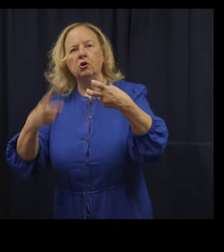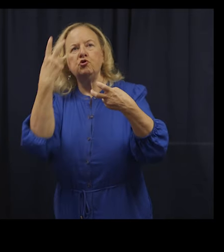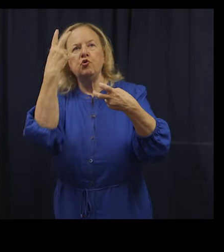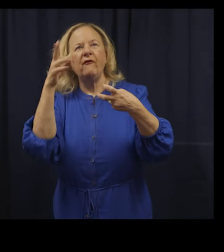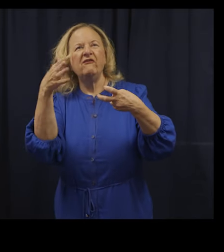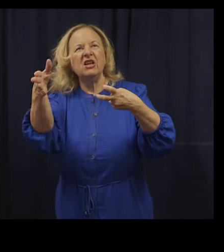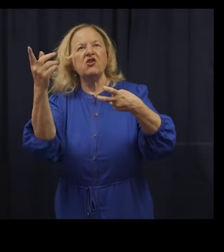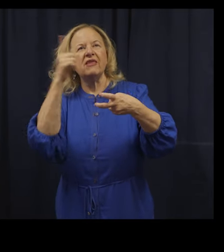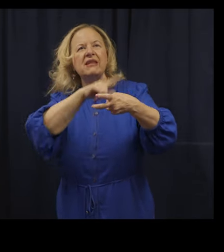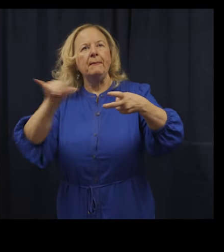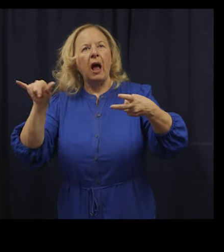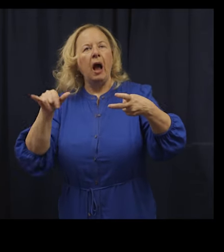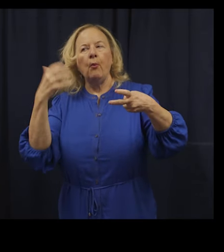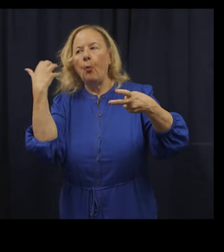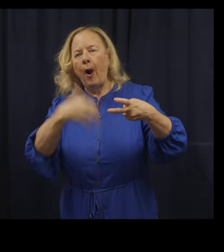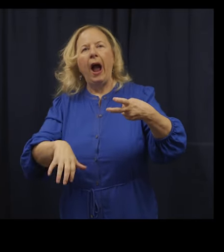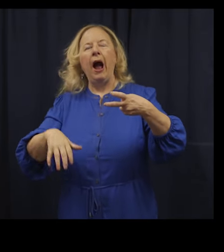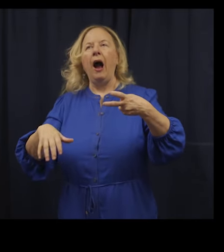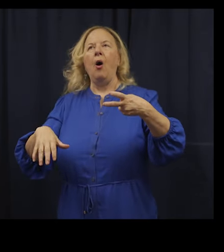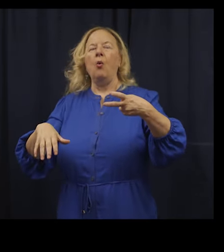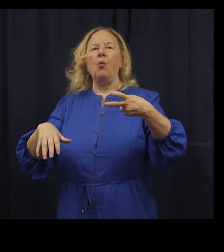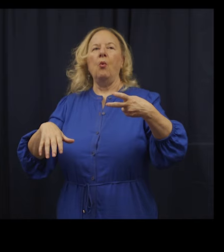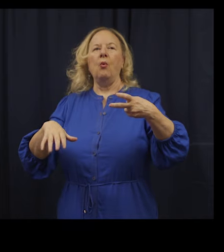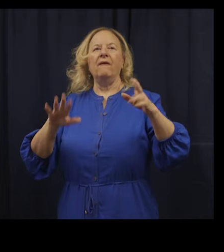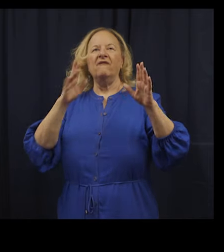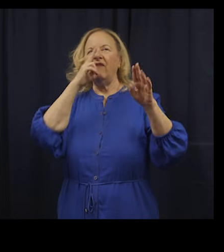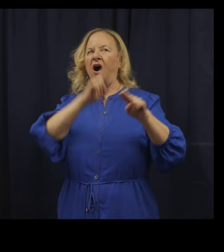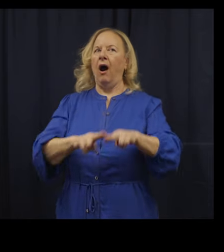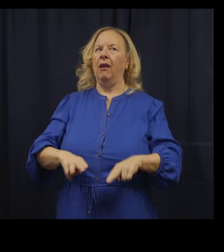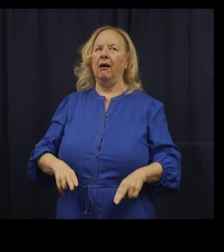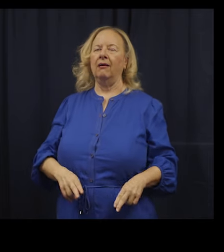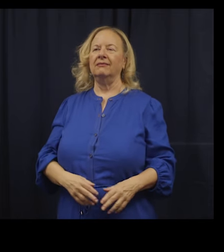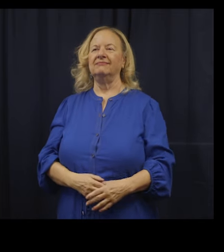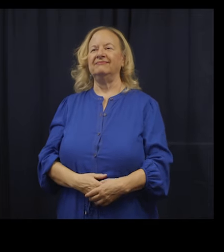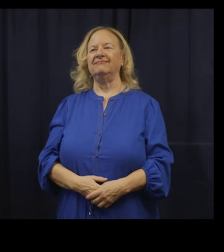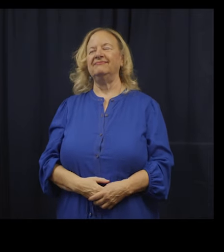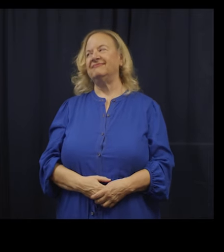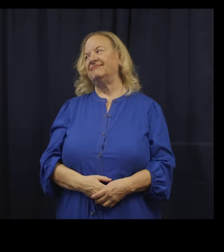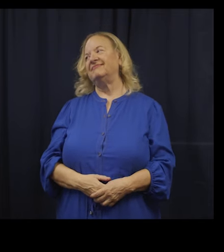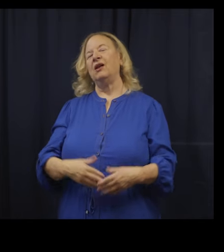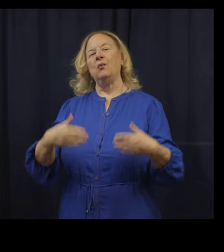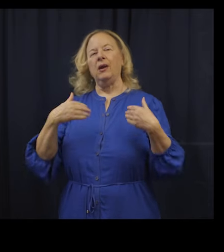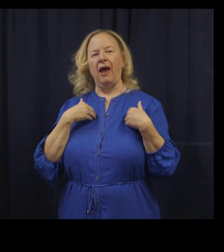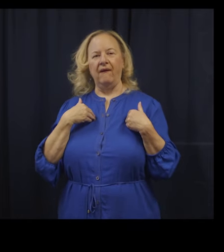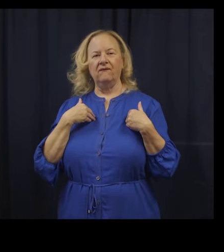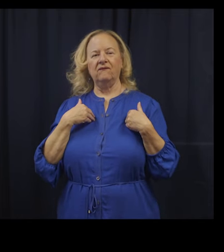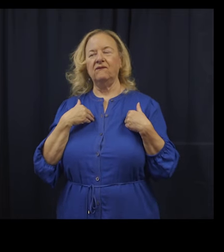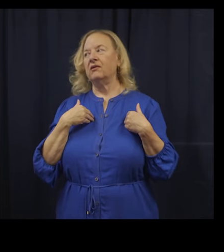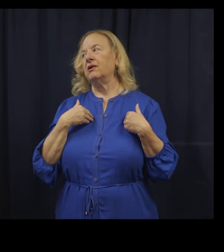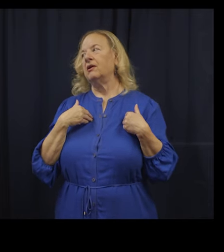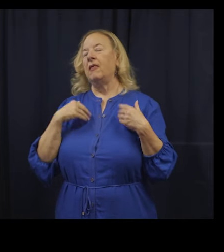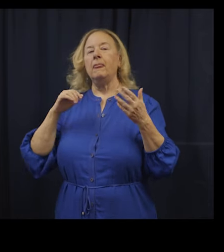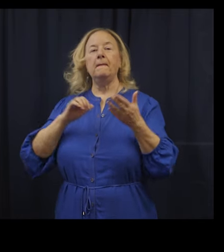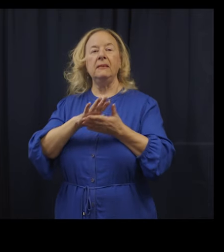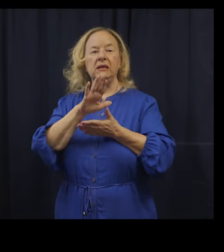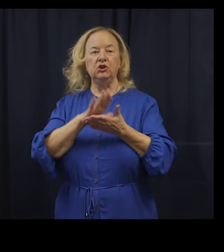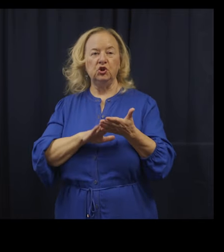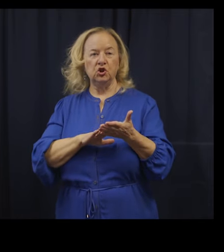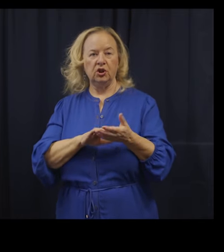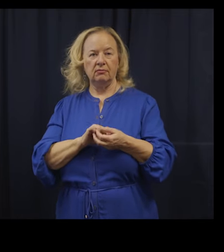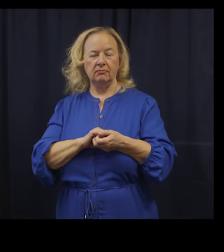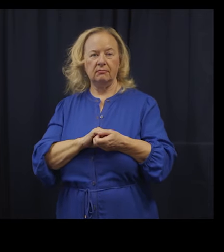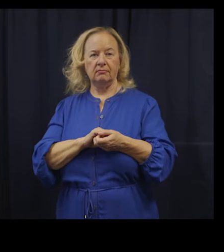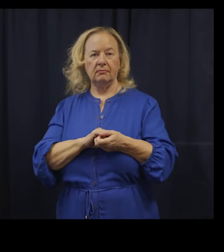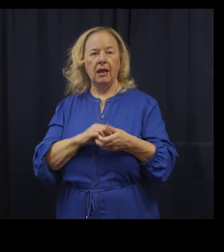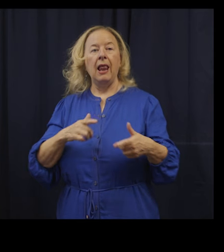bringing it back in. It was absolutely fun. Okay. So here we have the beach, the